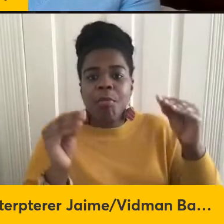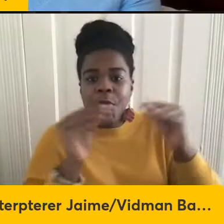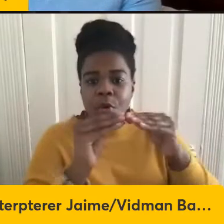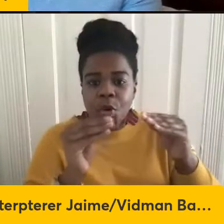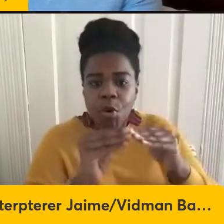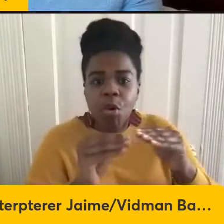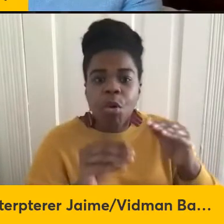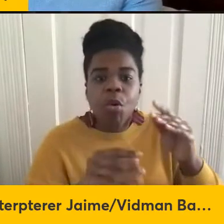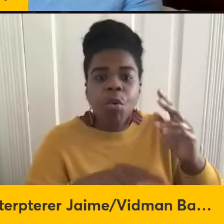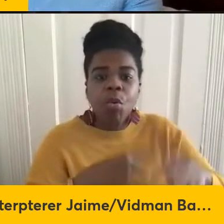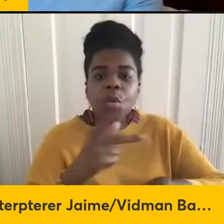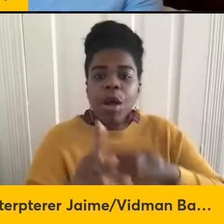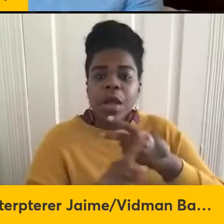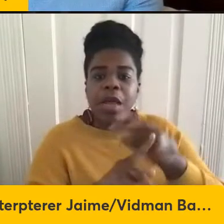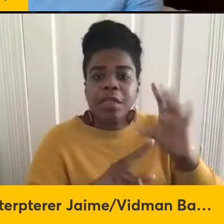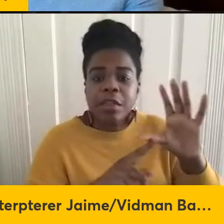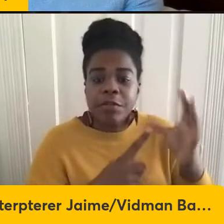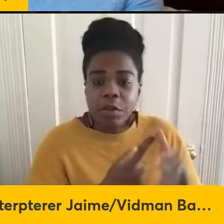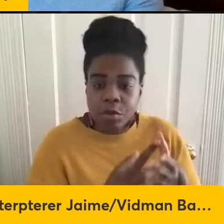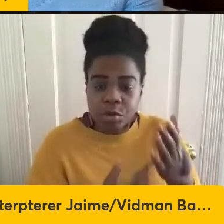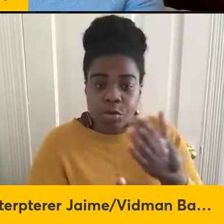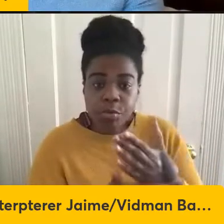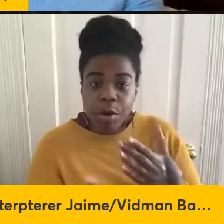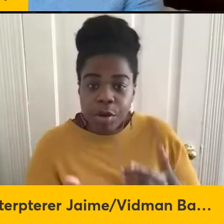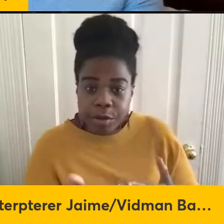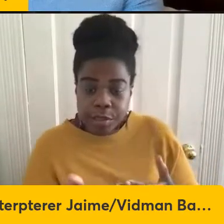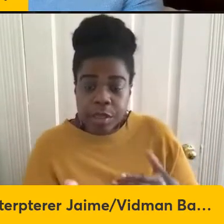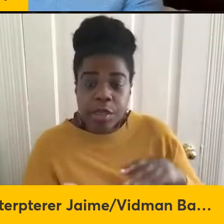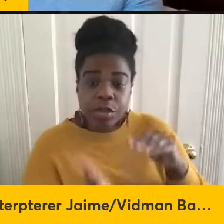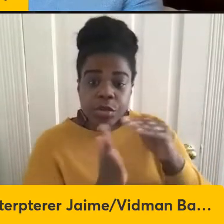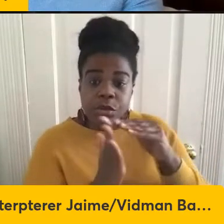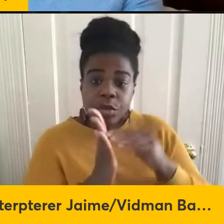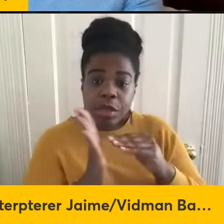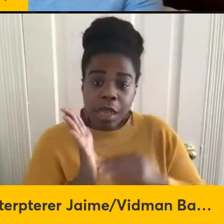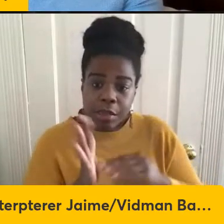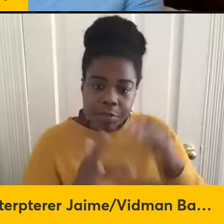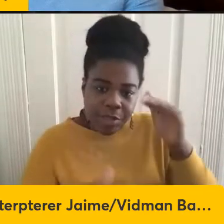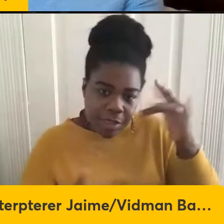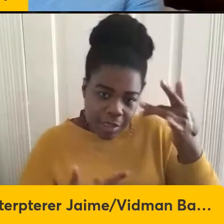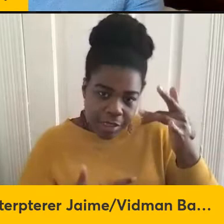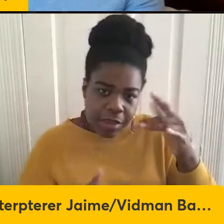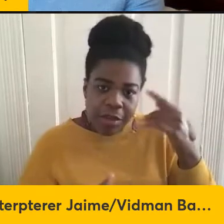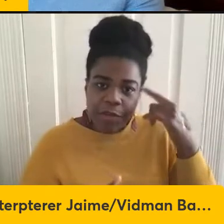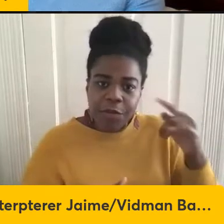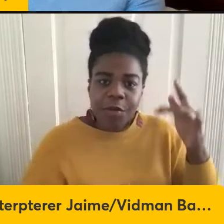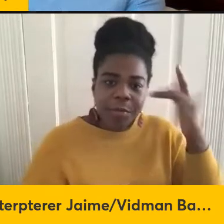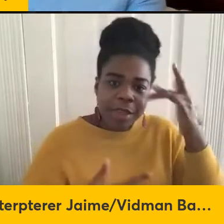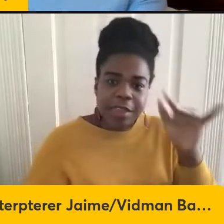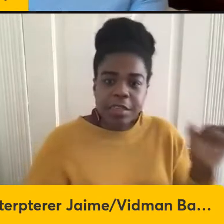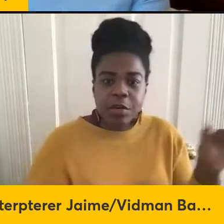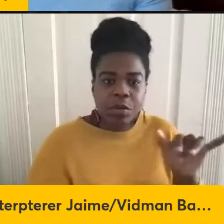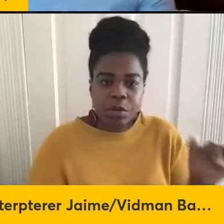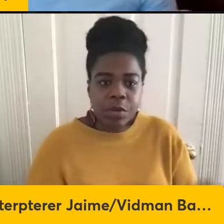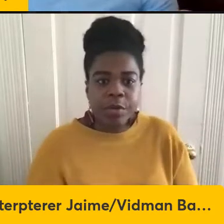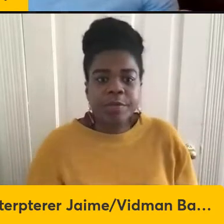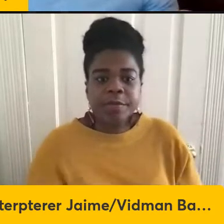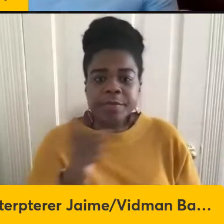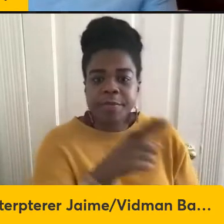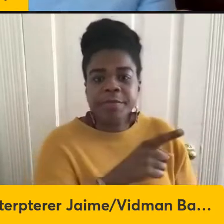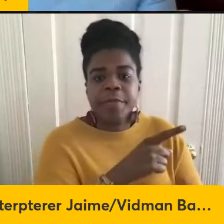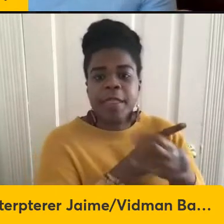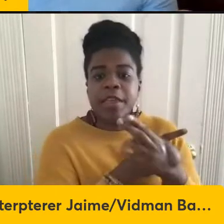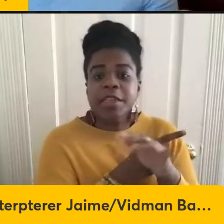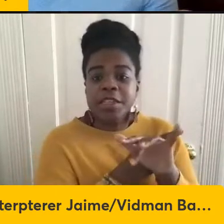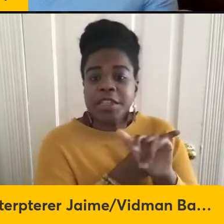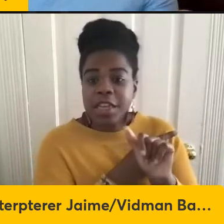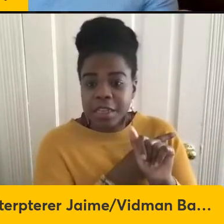cultural components are attached to talking about illness and the practice of medicine as well? Yeah, thank you